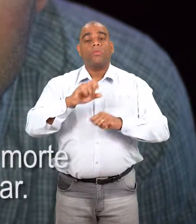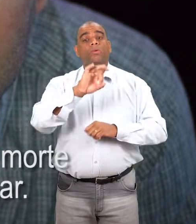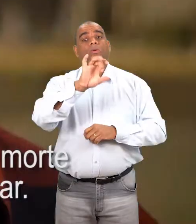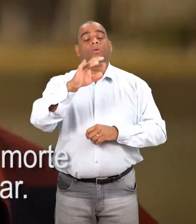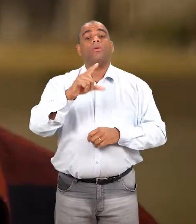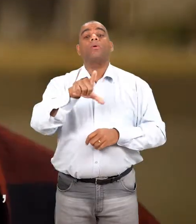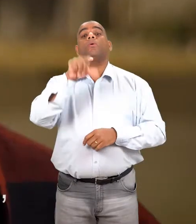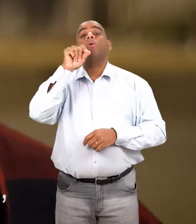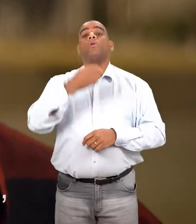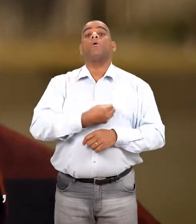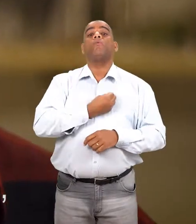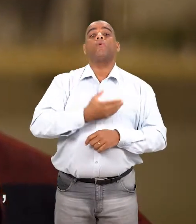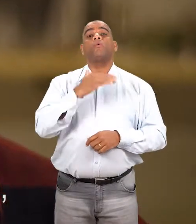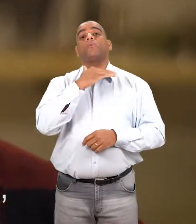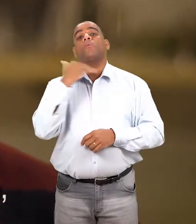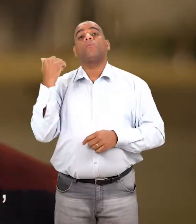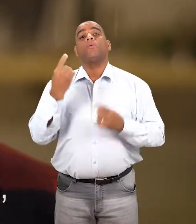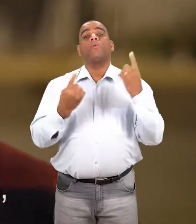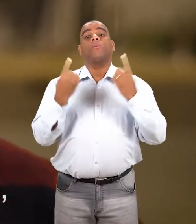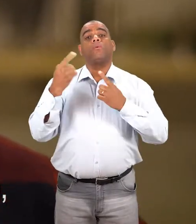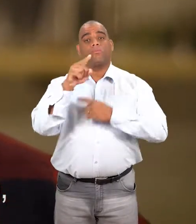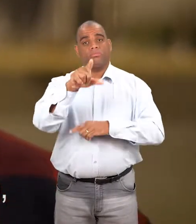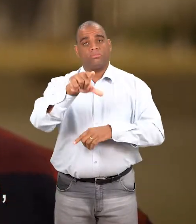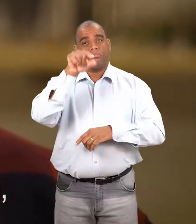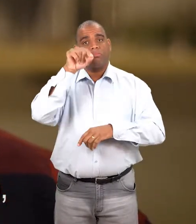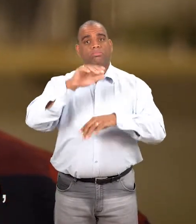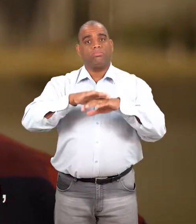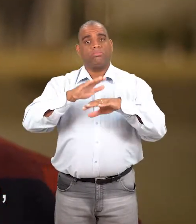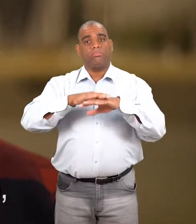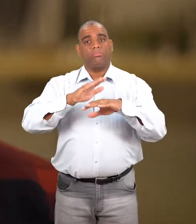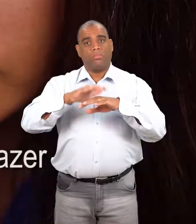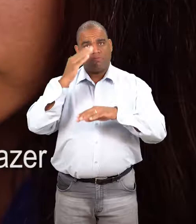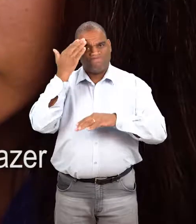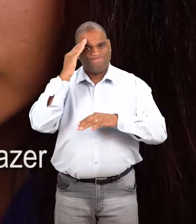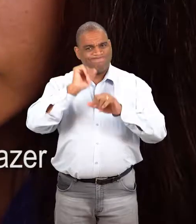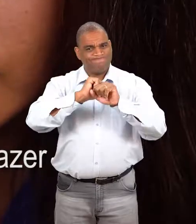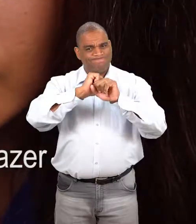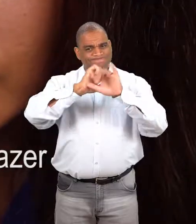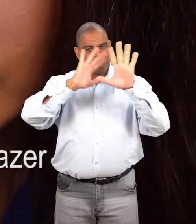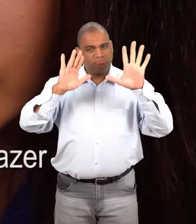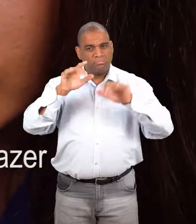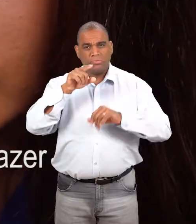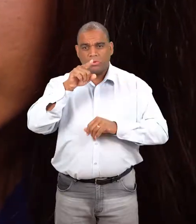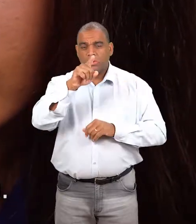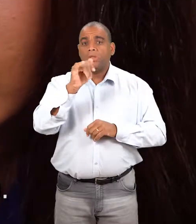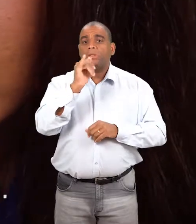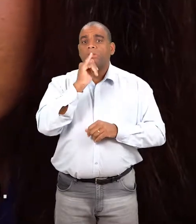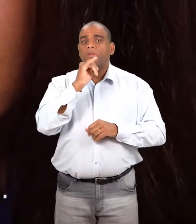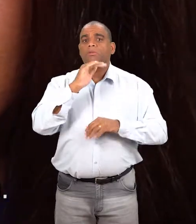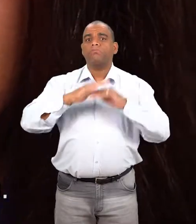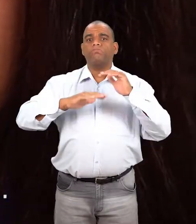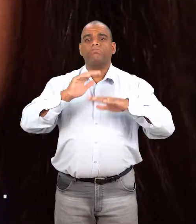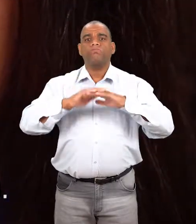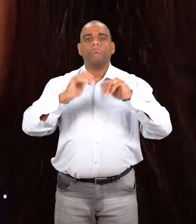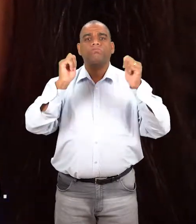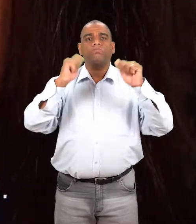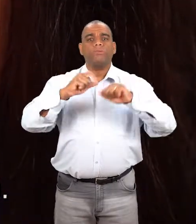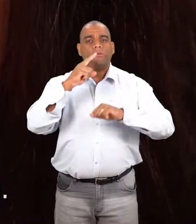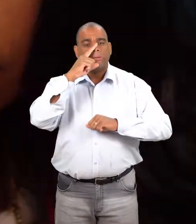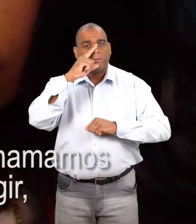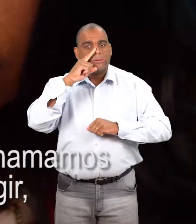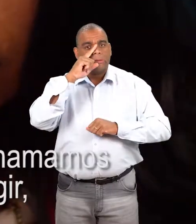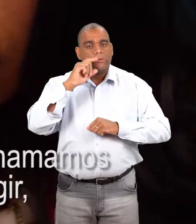you can make. It's so important to understand that in this kind of situation, anything you do or don't do may involve life-threatening